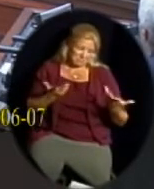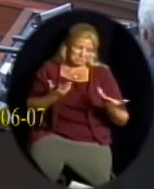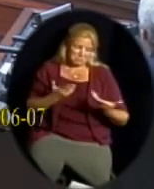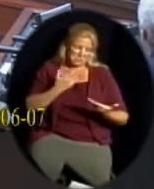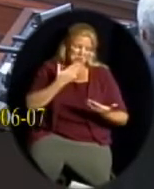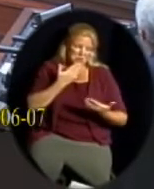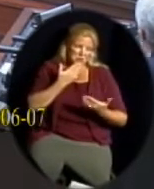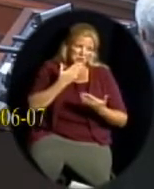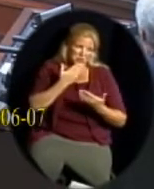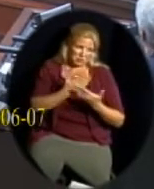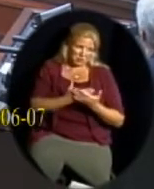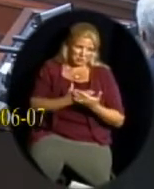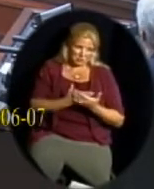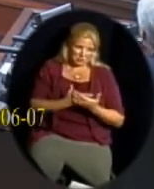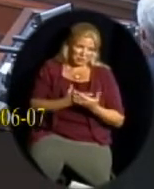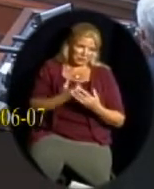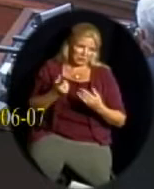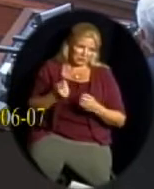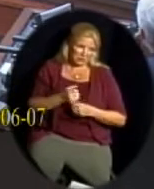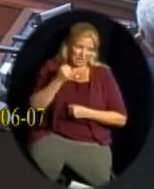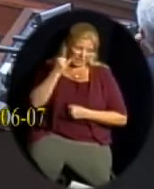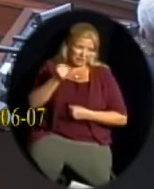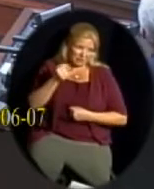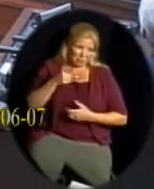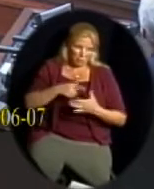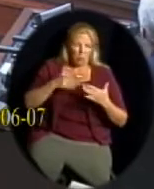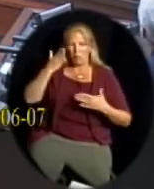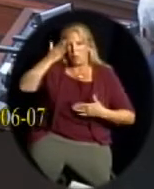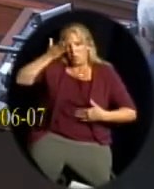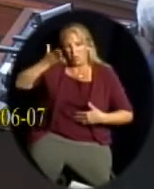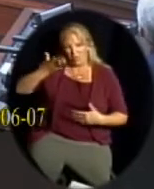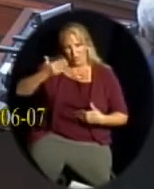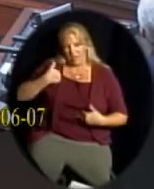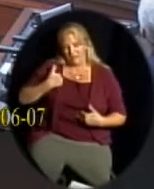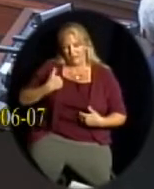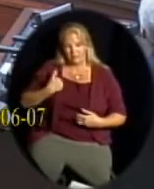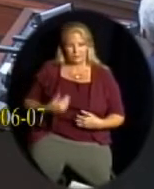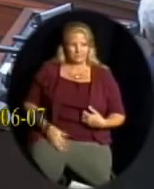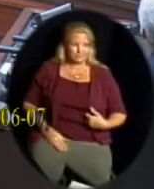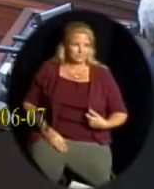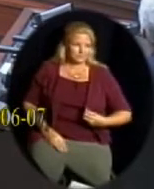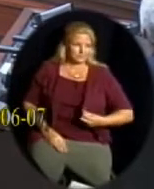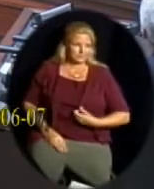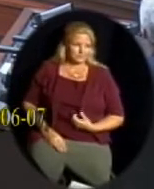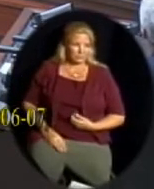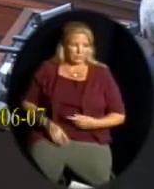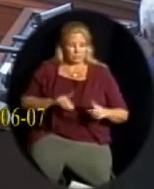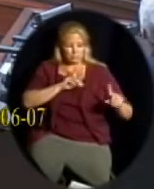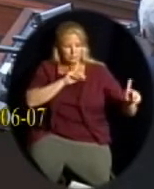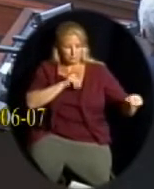at. Mr. Churchman, that's going to be dependent upon the size and also dependent upon